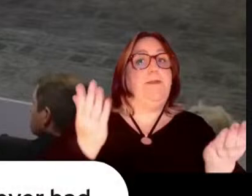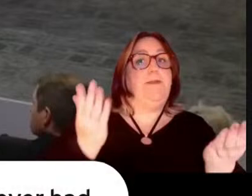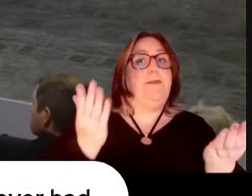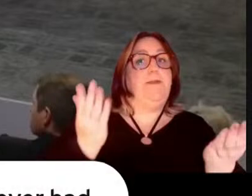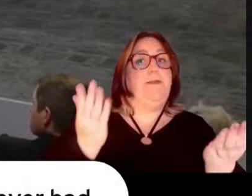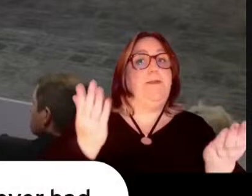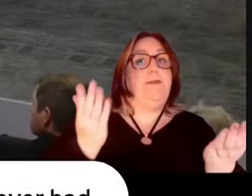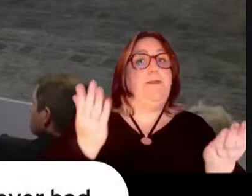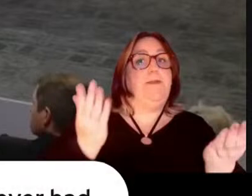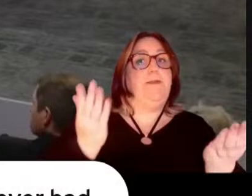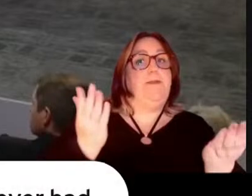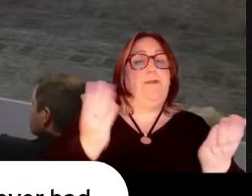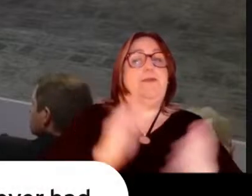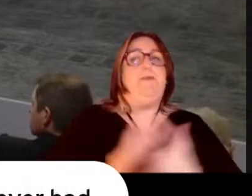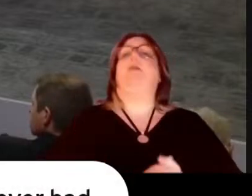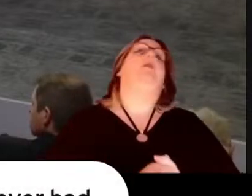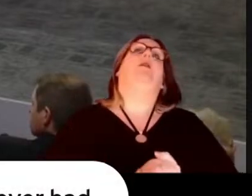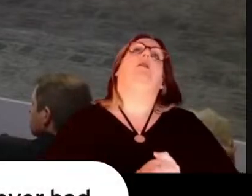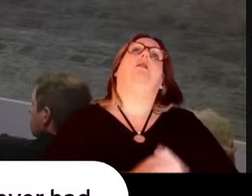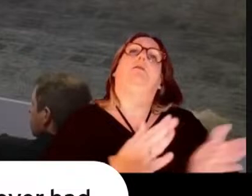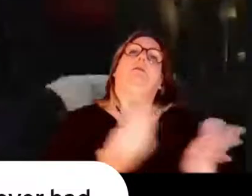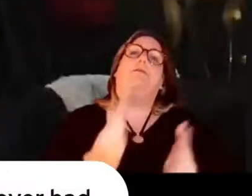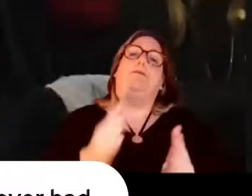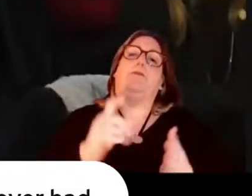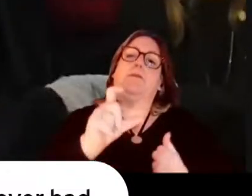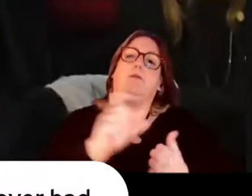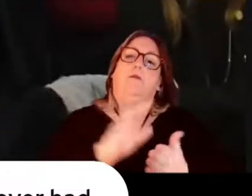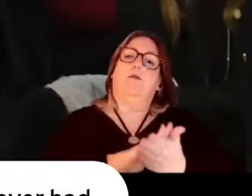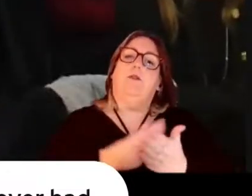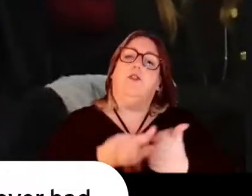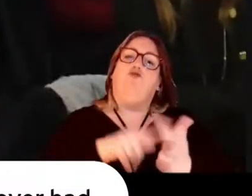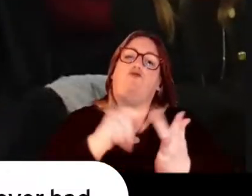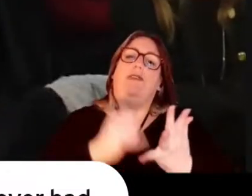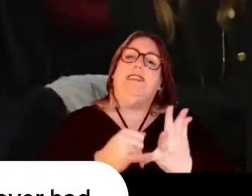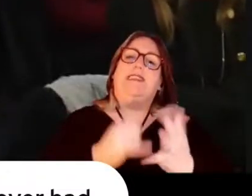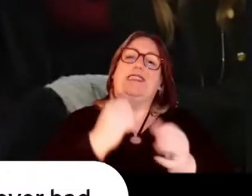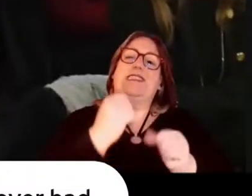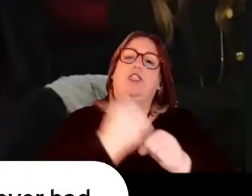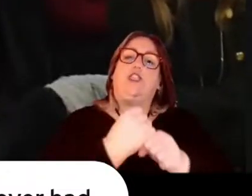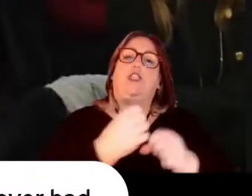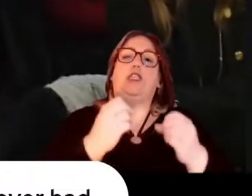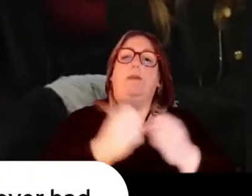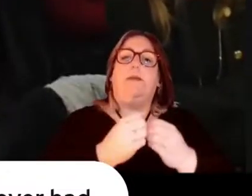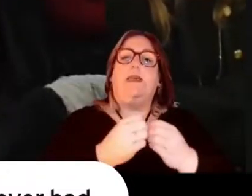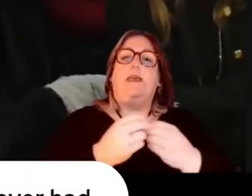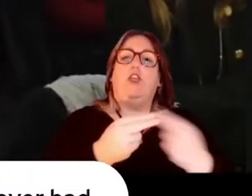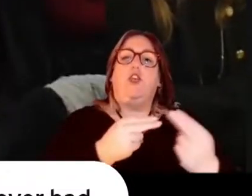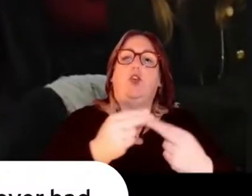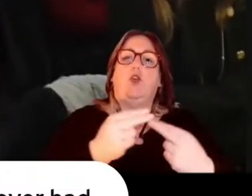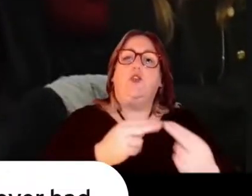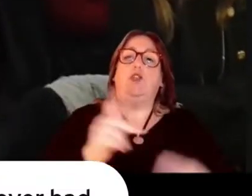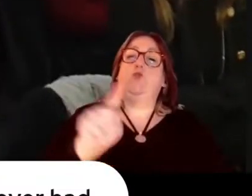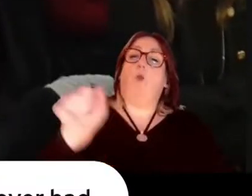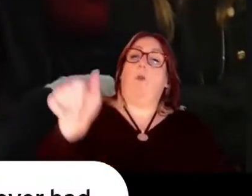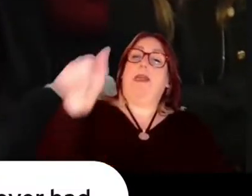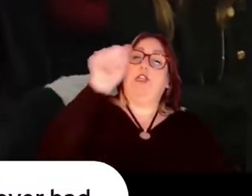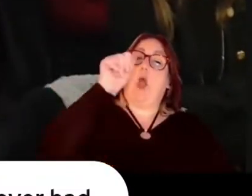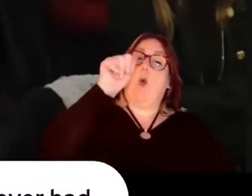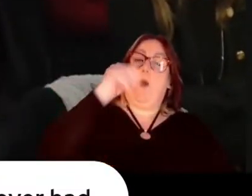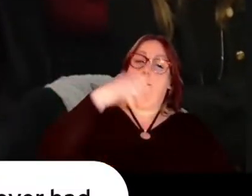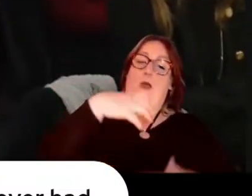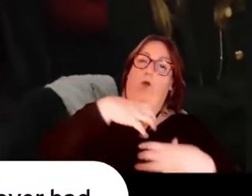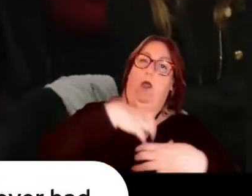Jeff. Yeah, I'll continue. Chris Hope, GB News. Prime Minister, given what we know now about the terror link and how it's kept from the public, do you now